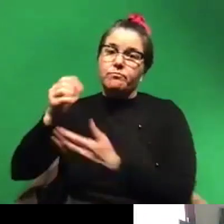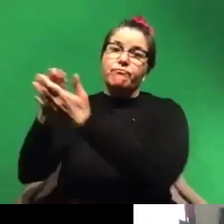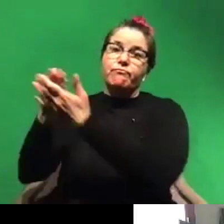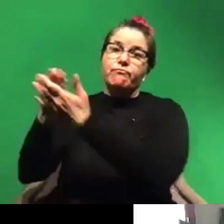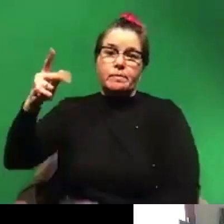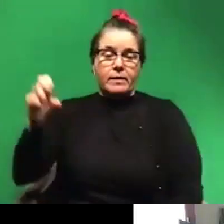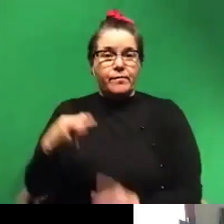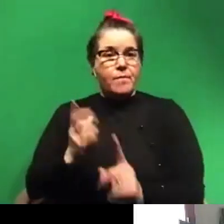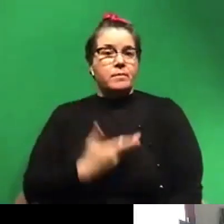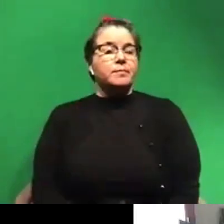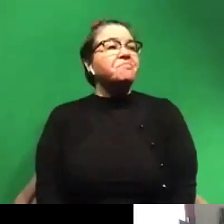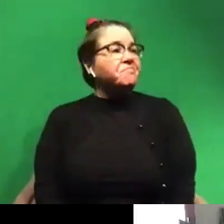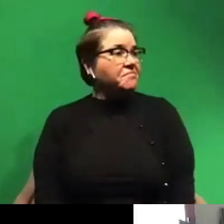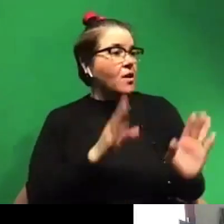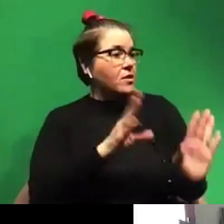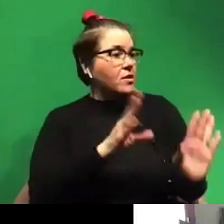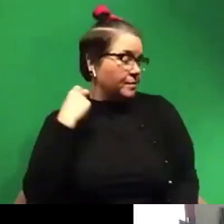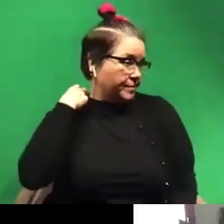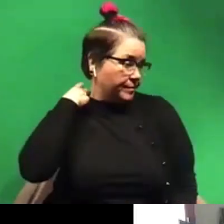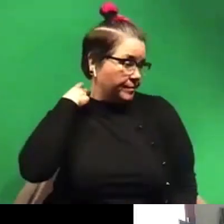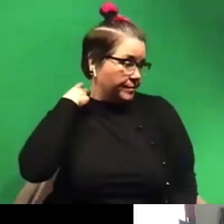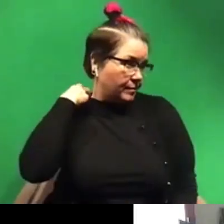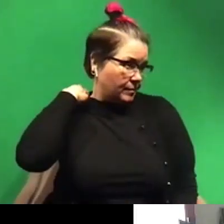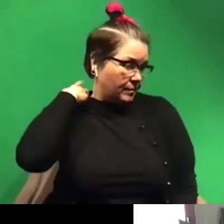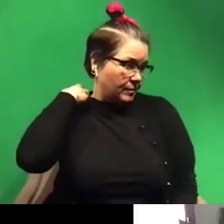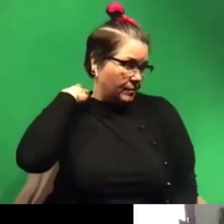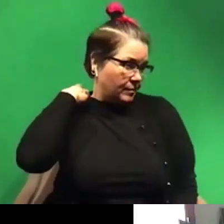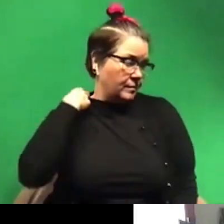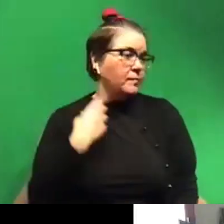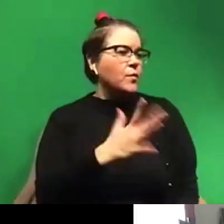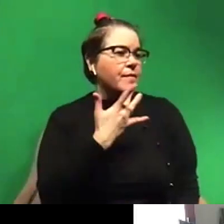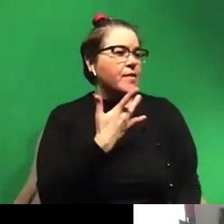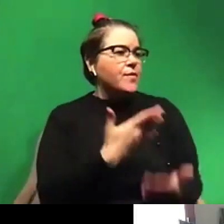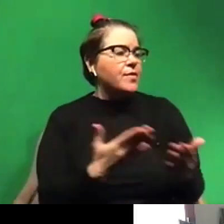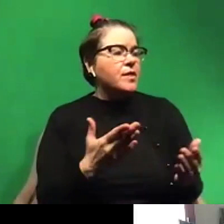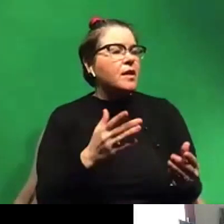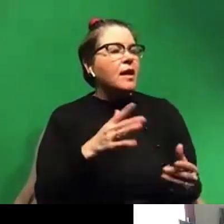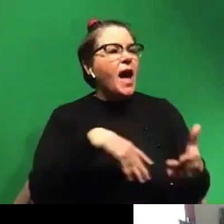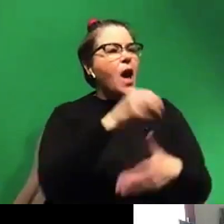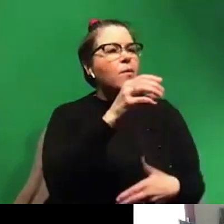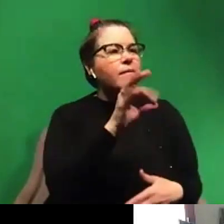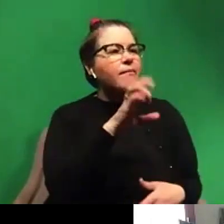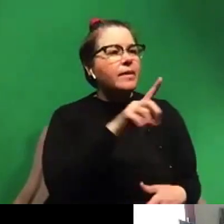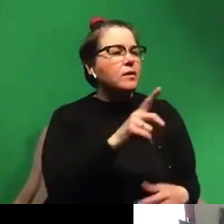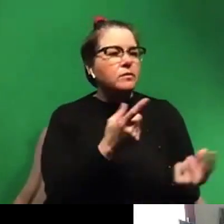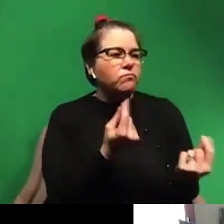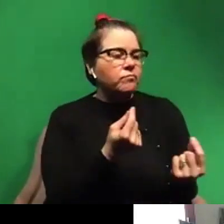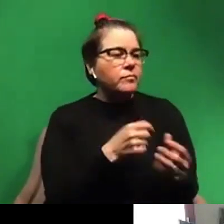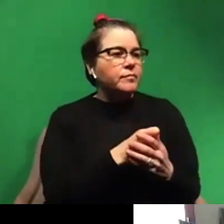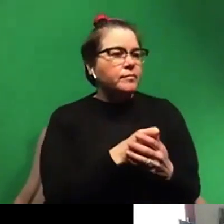Awesome. What's like your favorite thing that you've done doing field work as being a scientist?